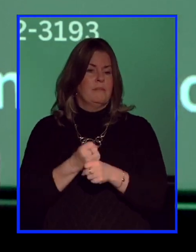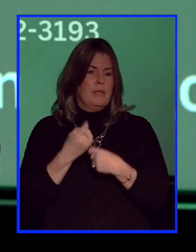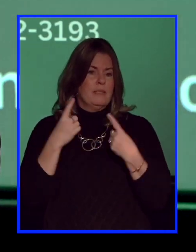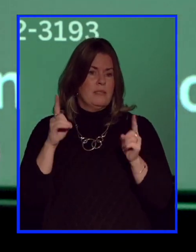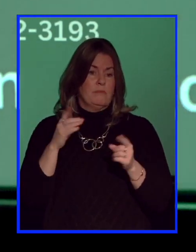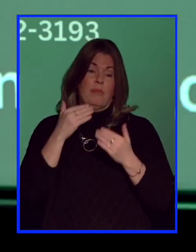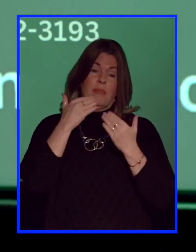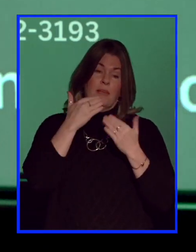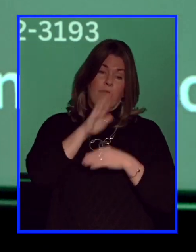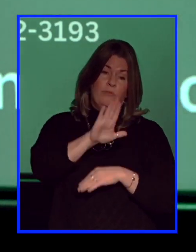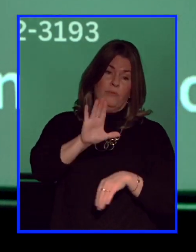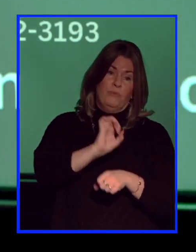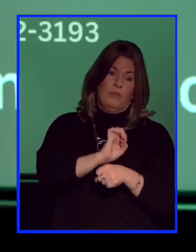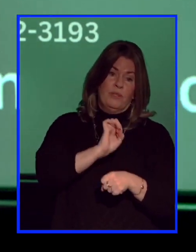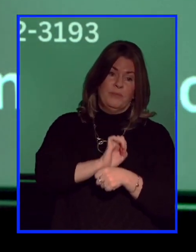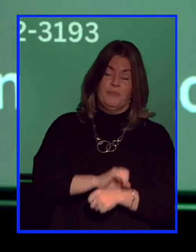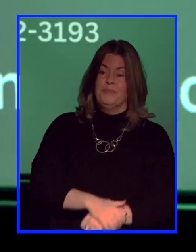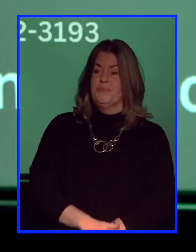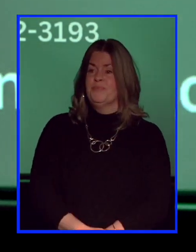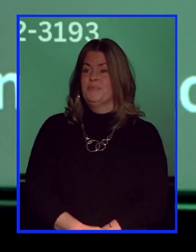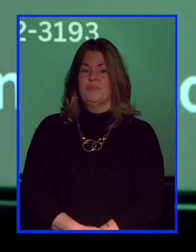thank you for your work.